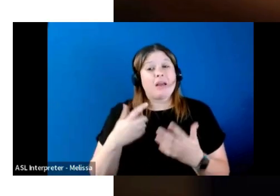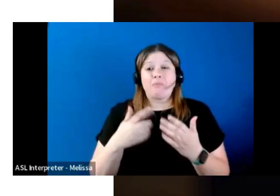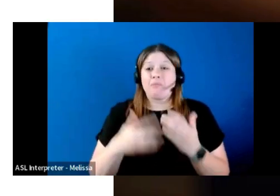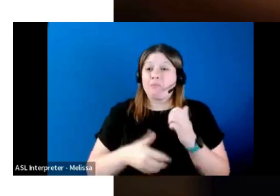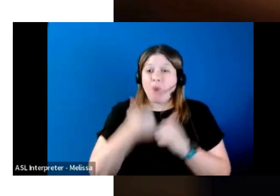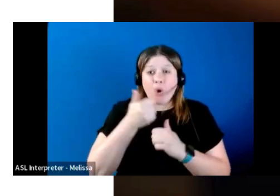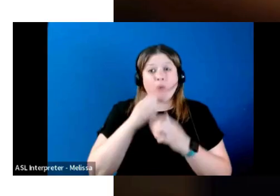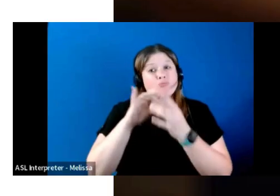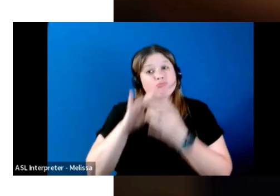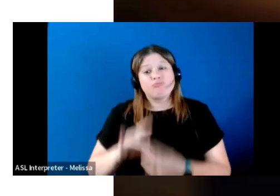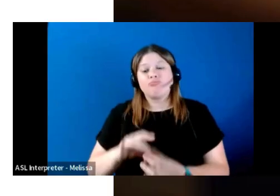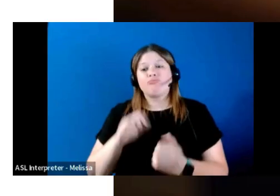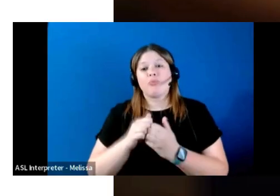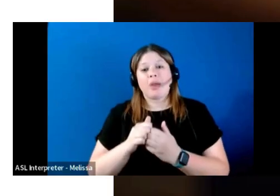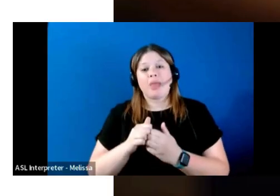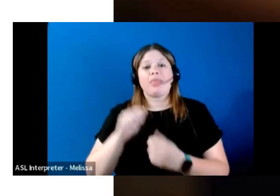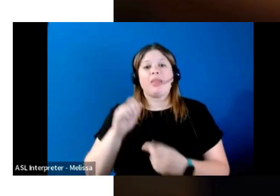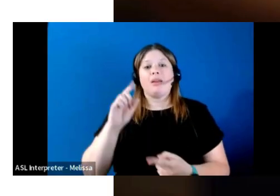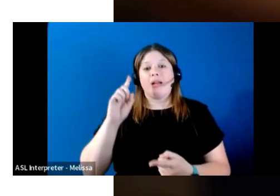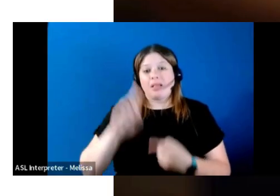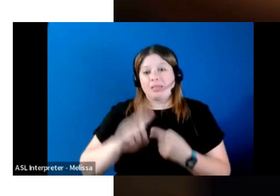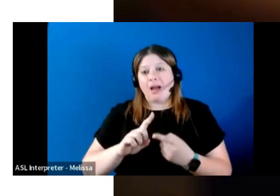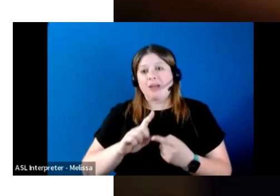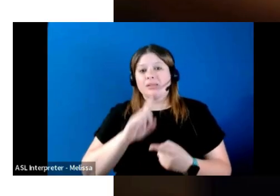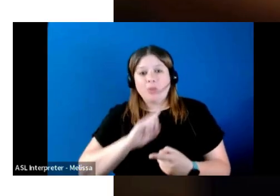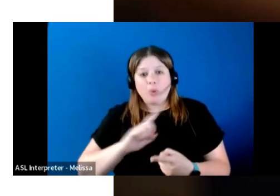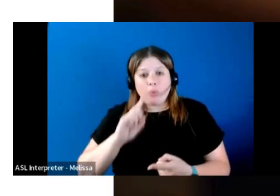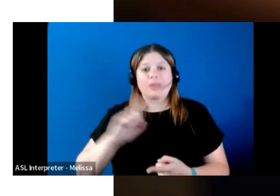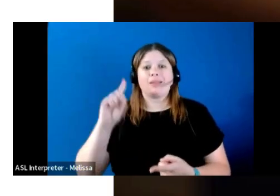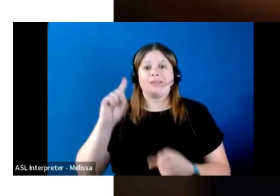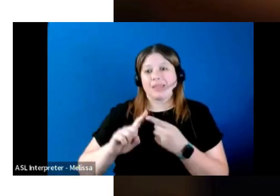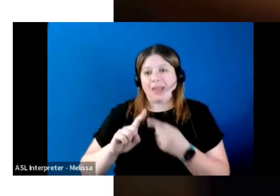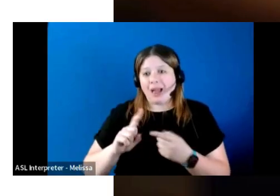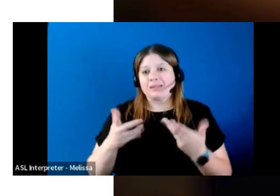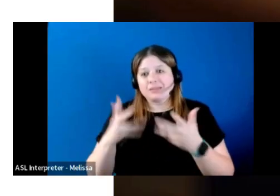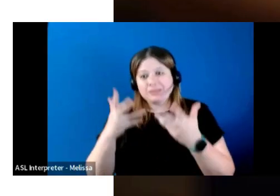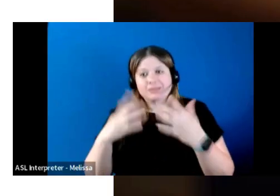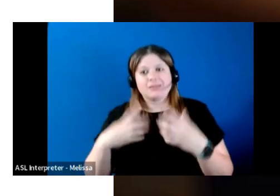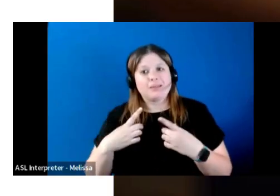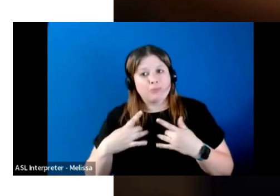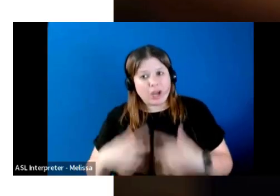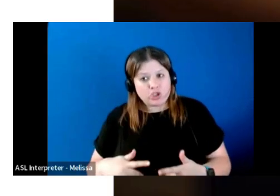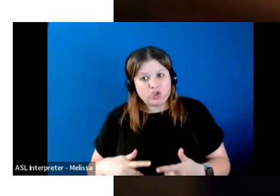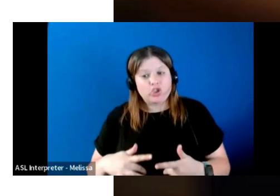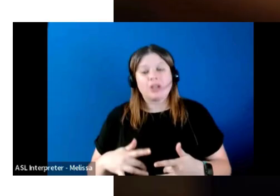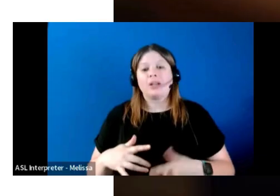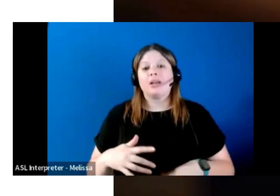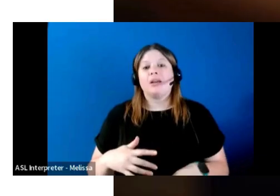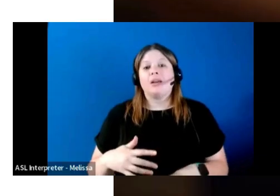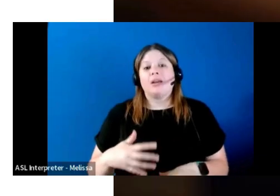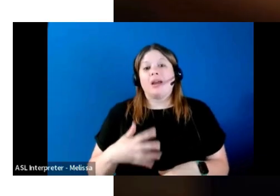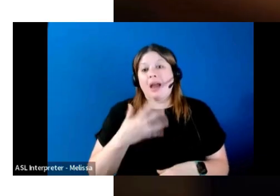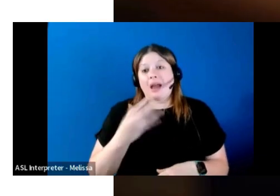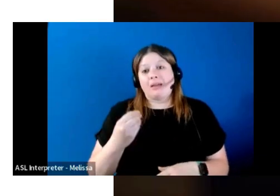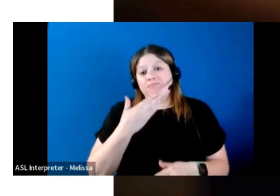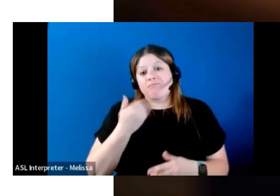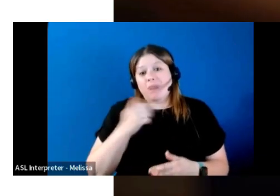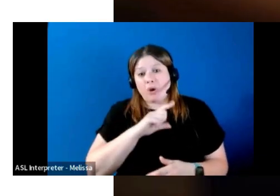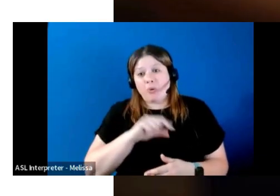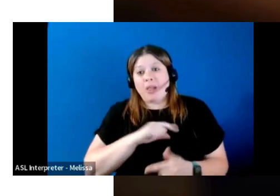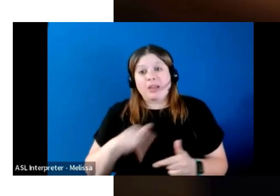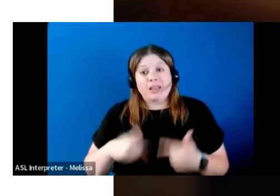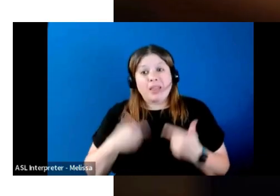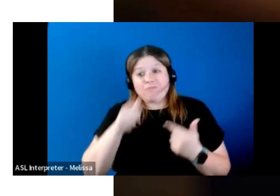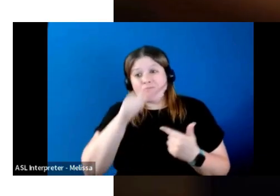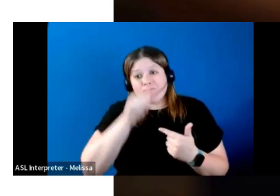higher resilience. And that makes sense. So when people are able to sort of step back from defining themselves by their